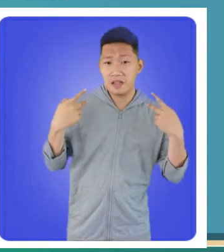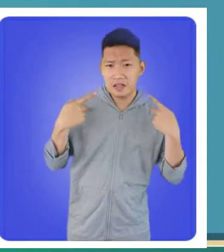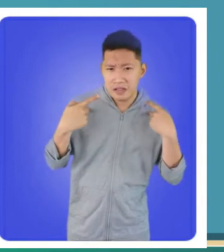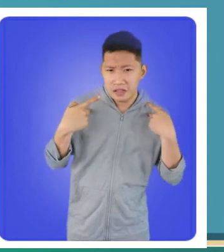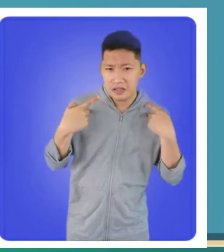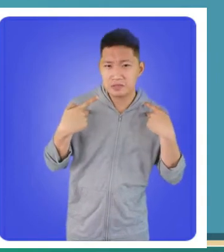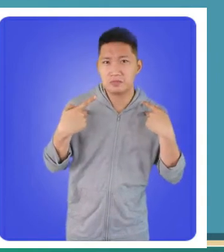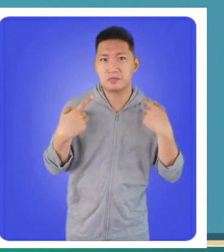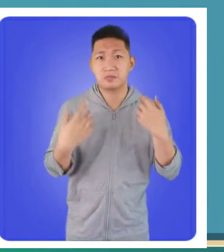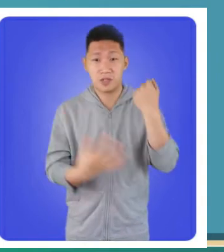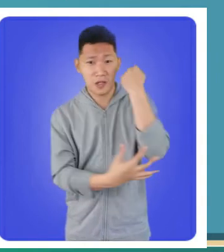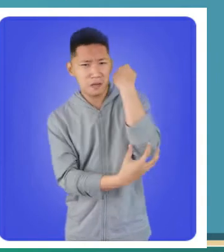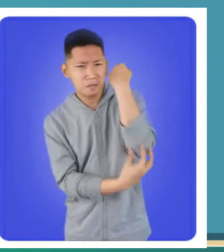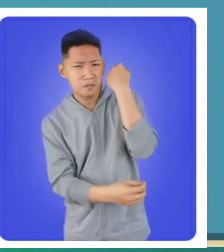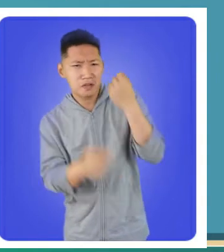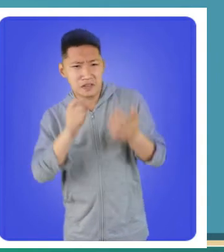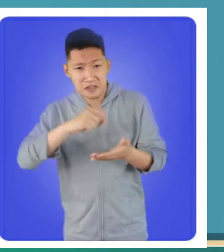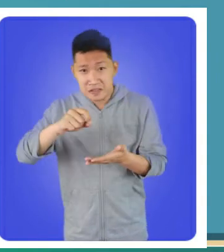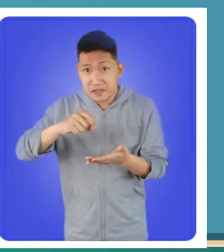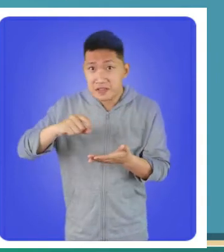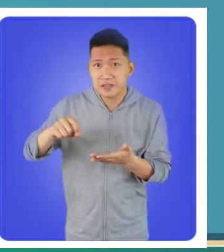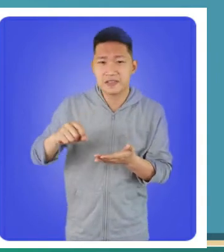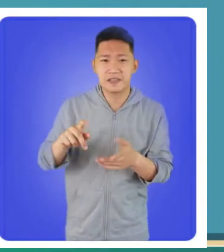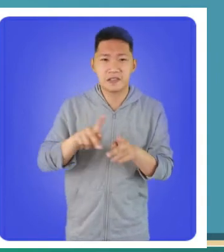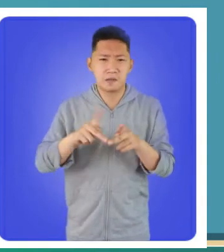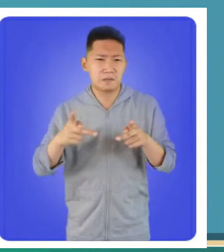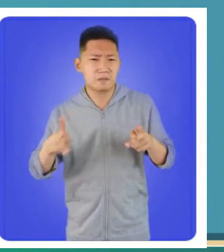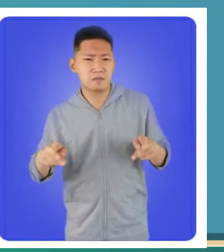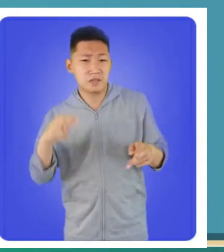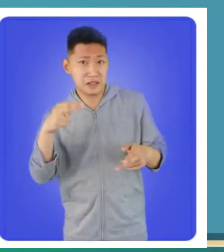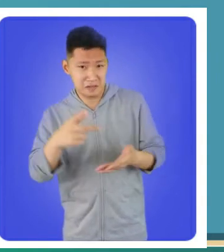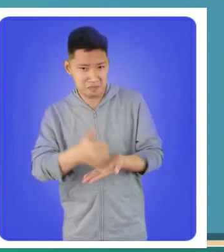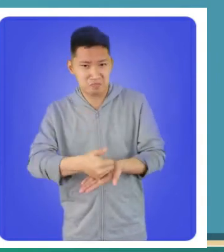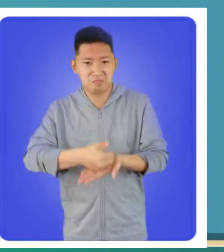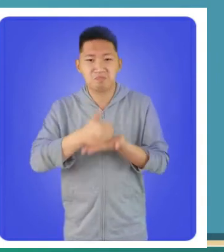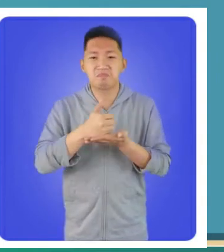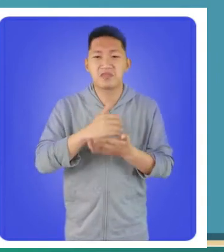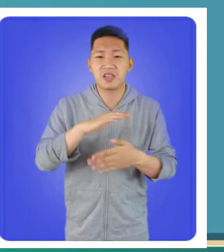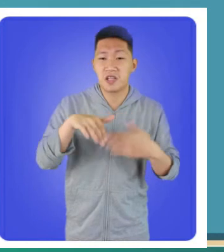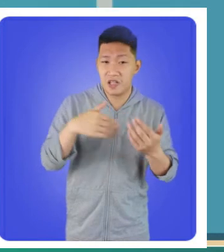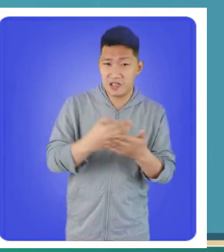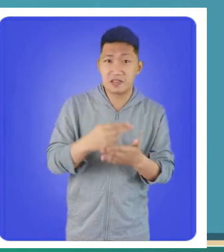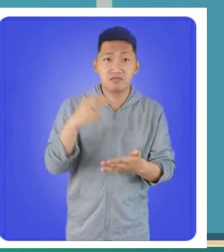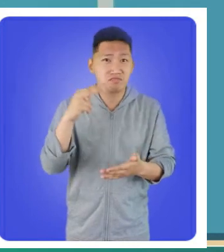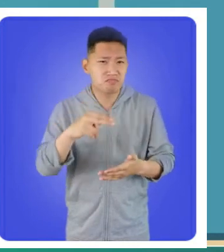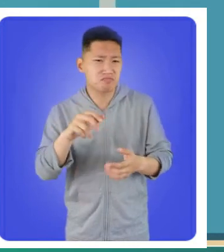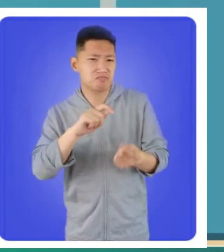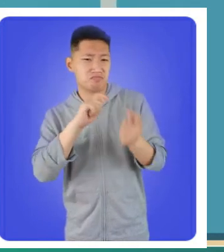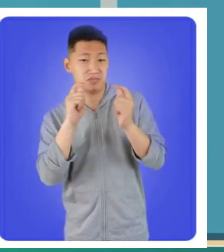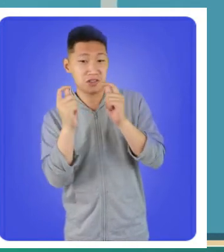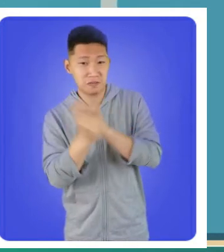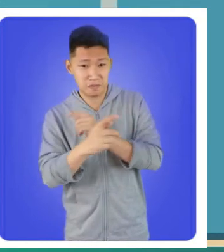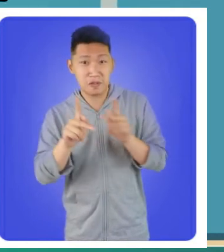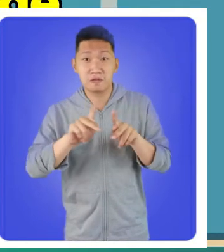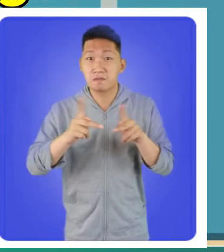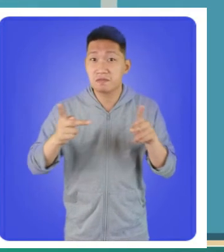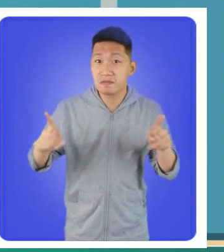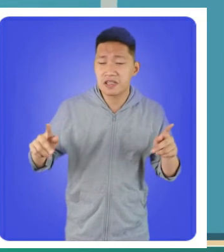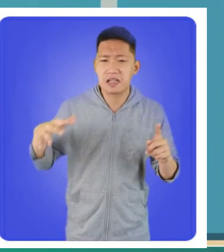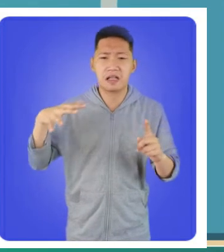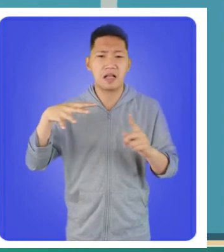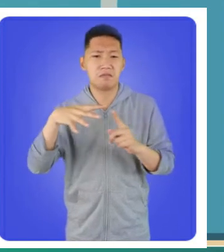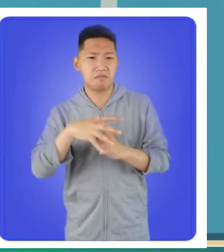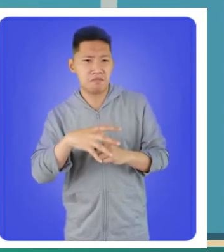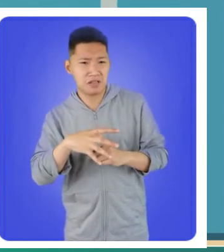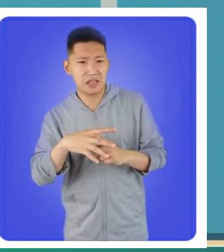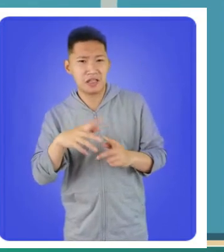have here poorly written statements that need your help. All you need to do is transform them